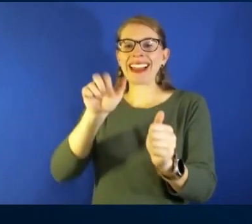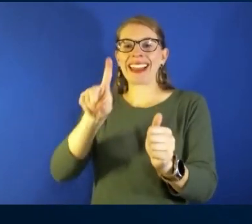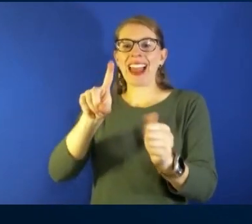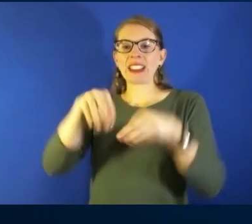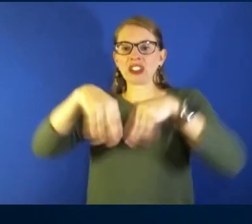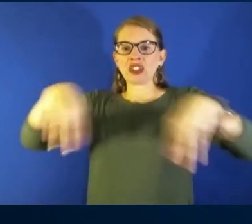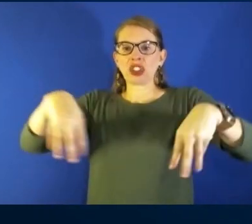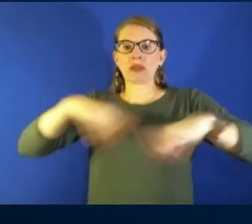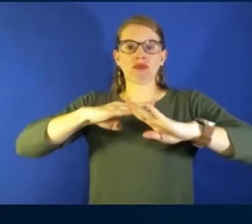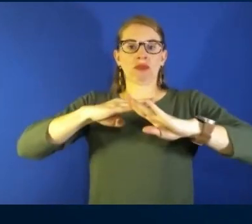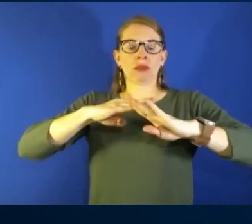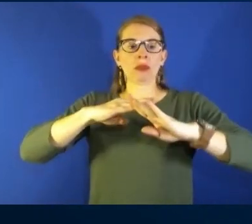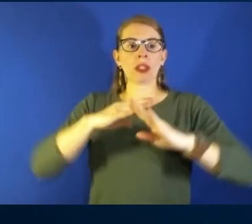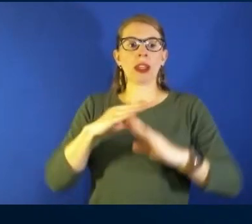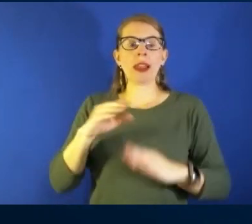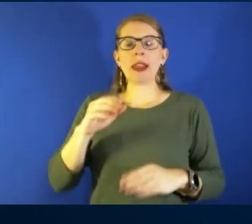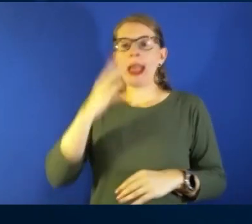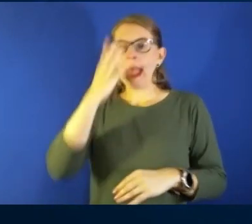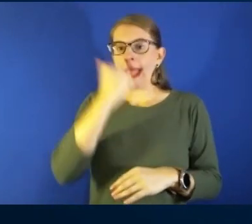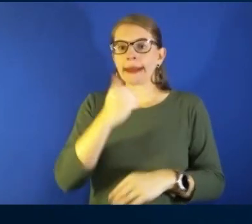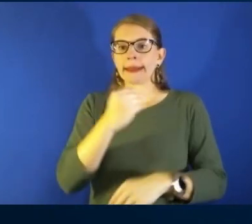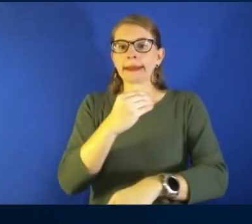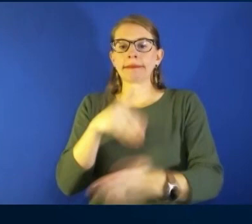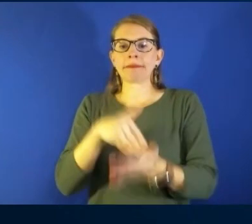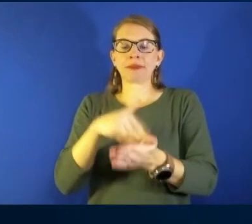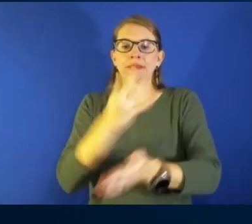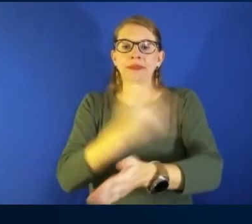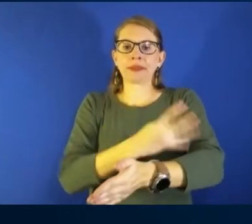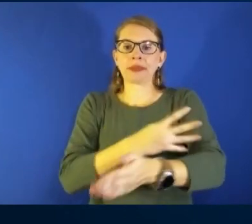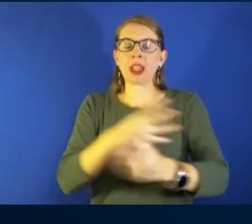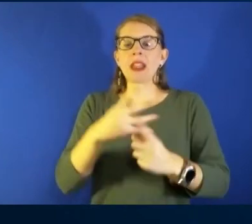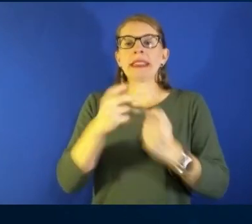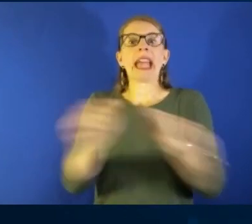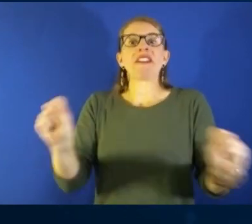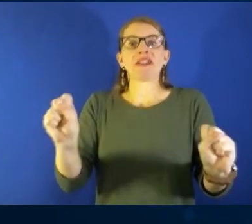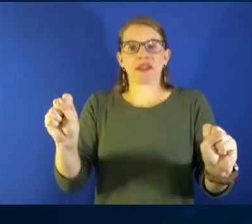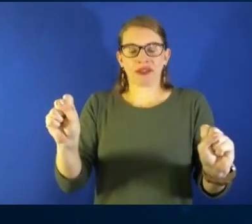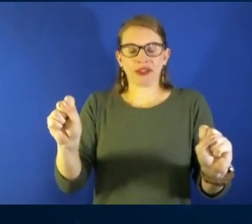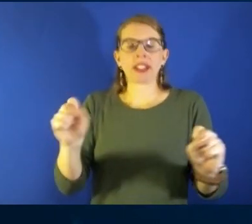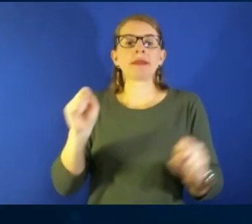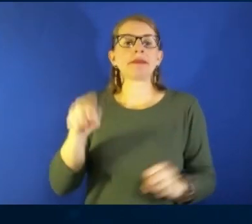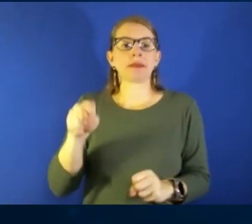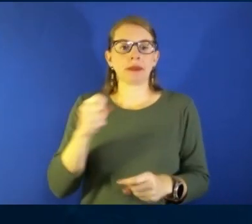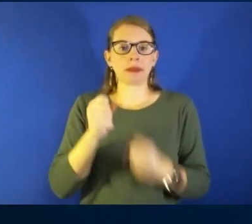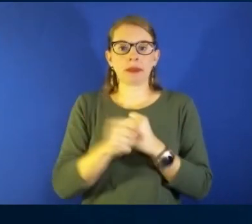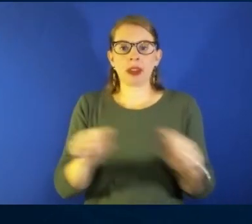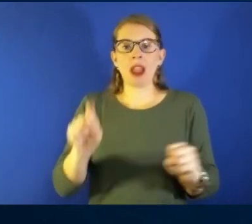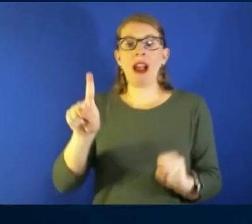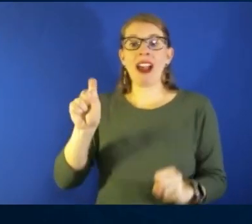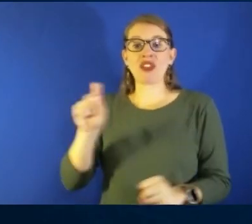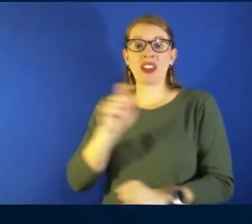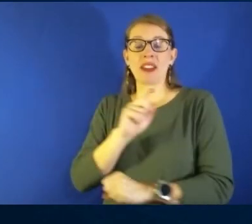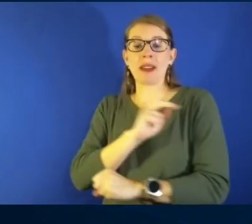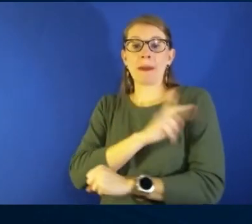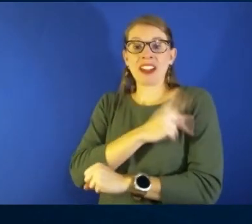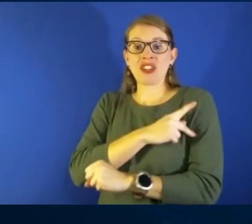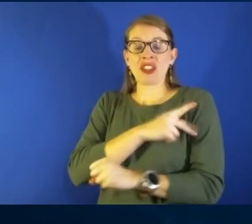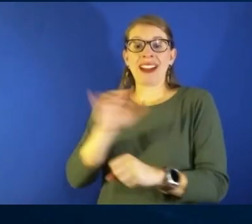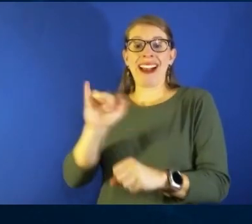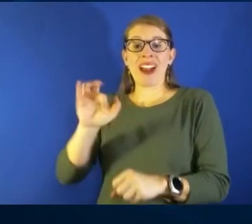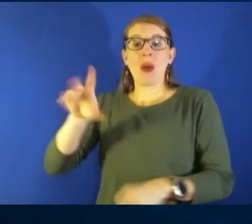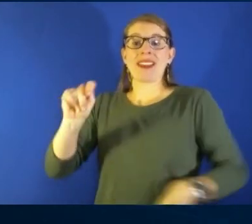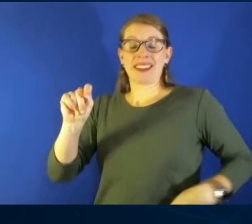Yes, very safe. Yes. So as we watch this 100th IORT live procedure, we know that this is the 50th